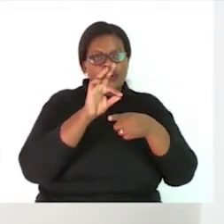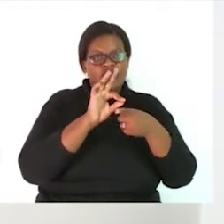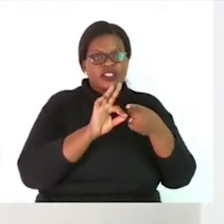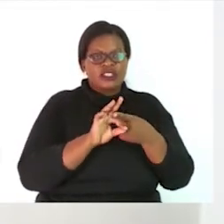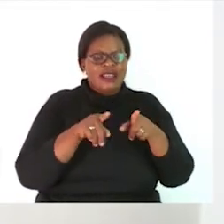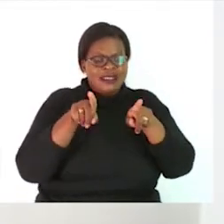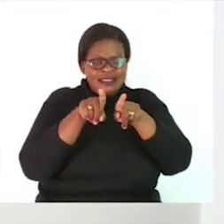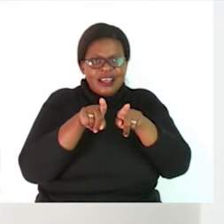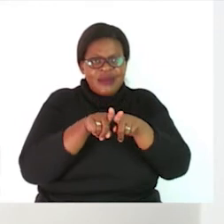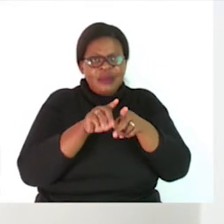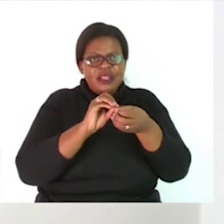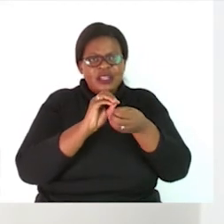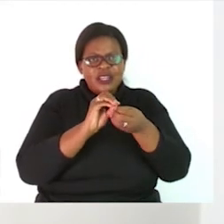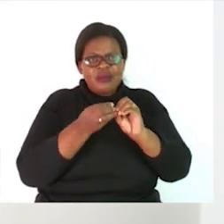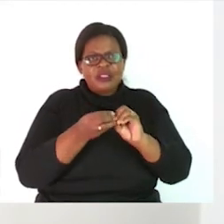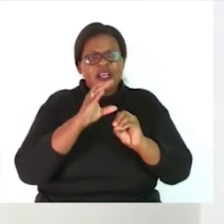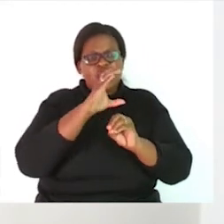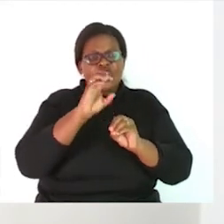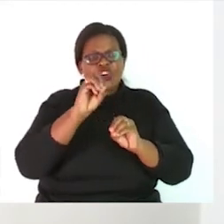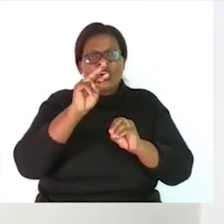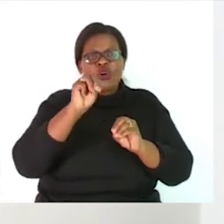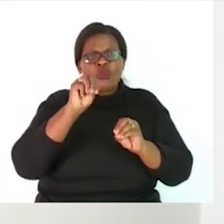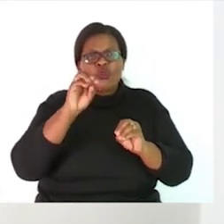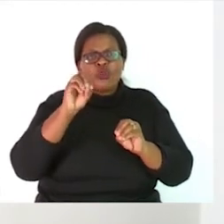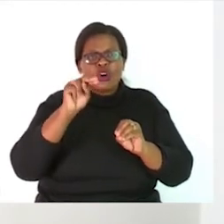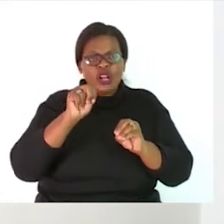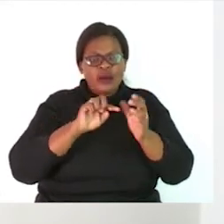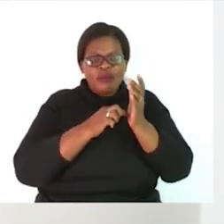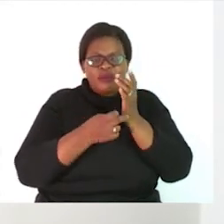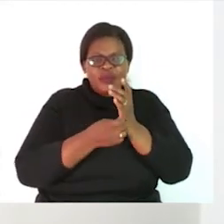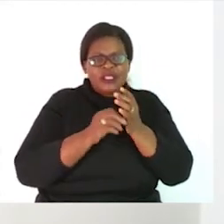meaning the numbers or the factors that we